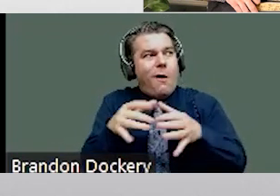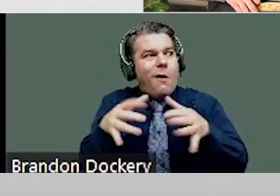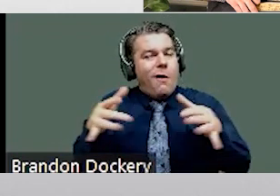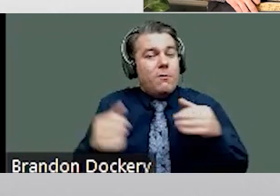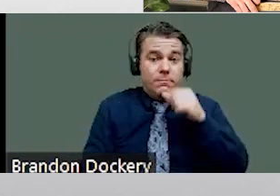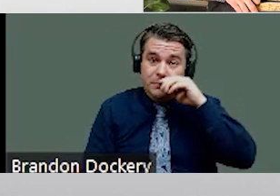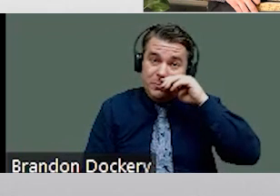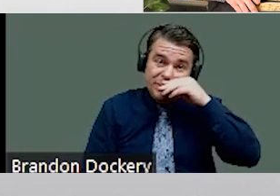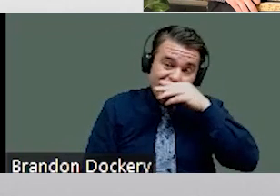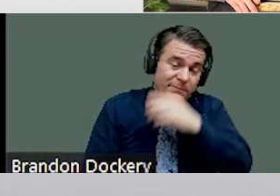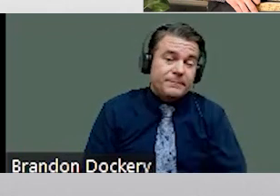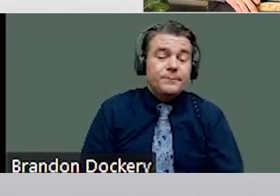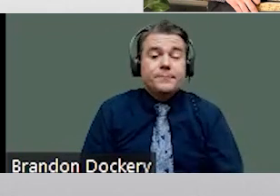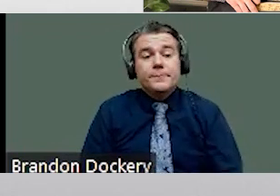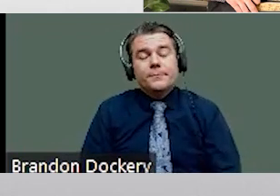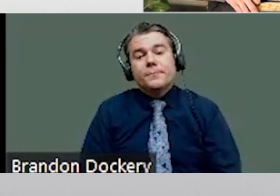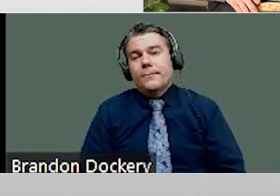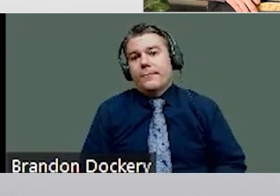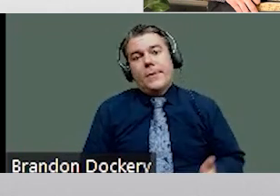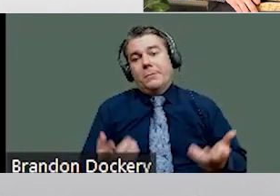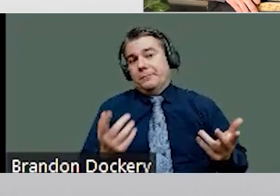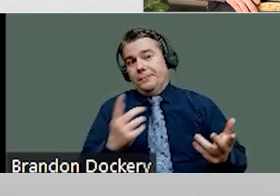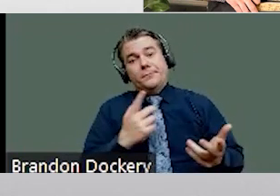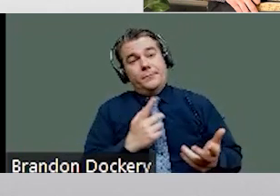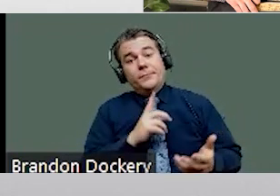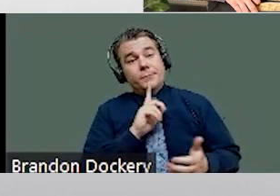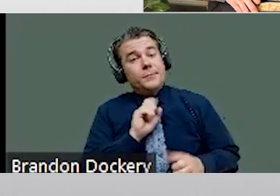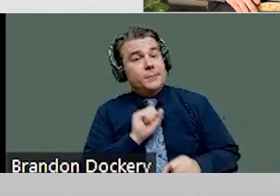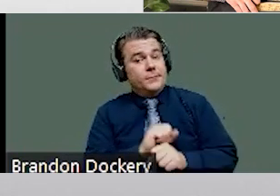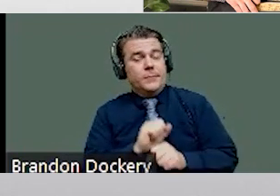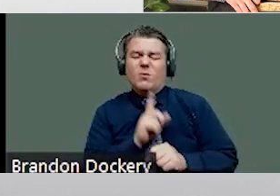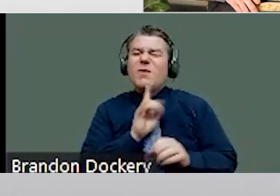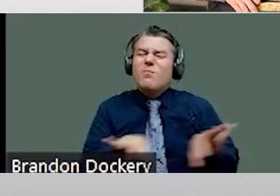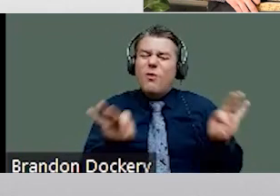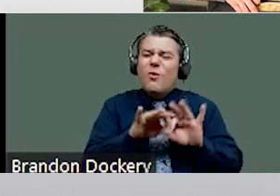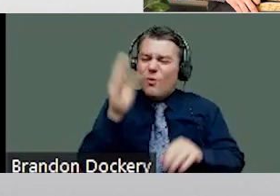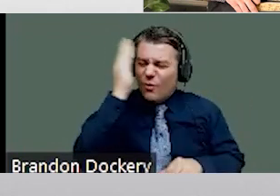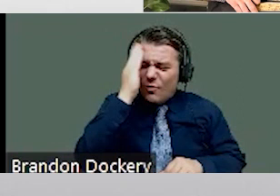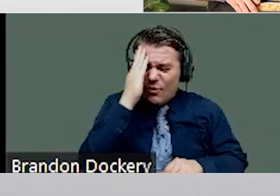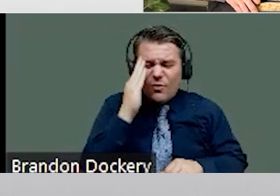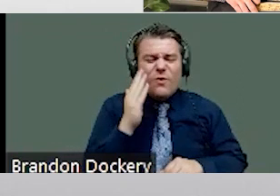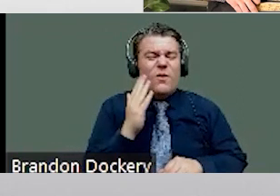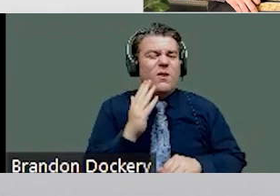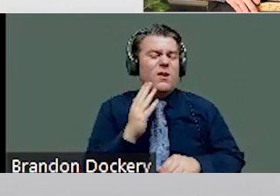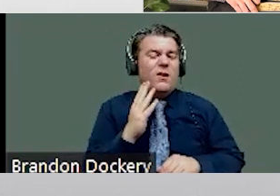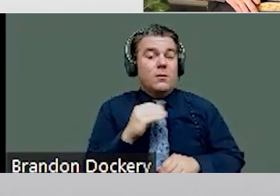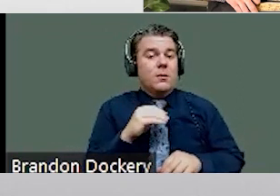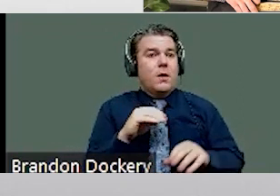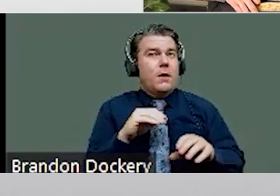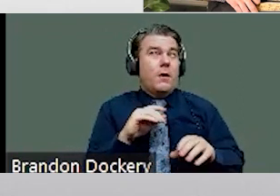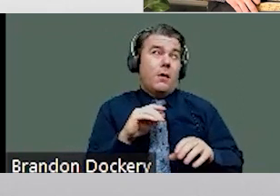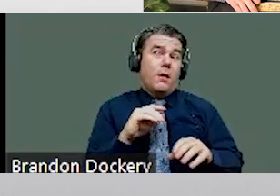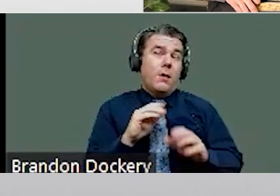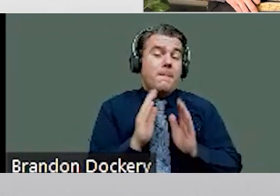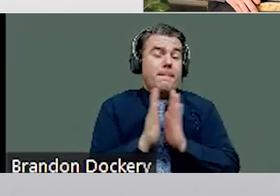this. Now, we certainly, and this is something really important to know, and it's covered in